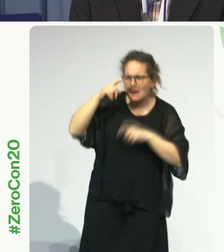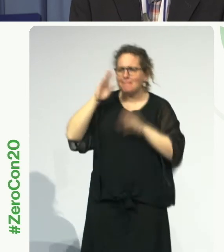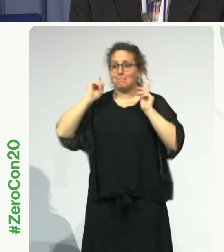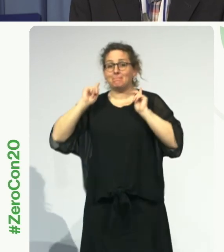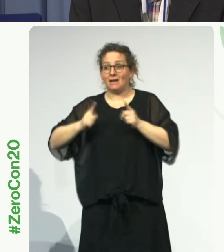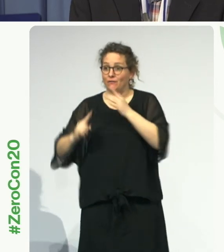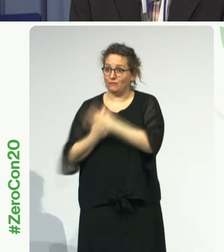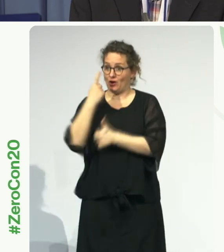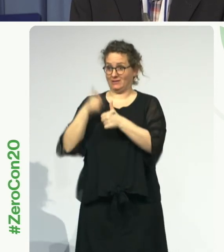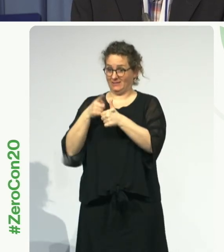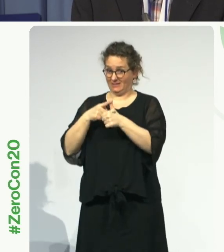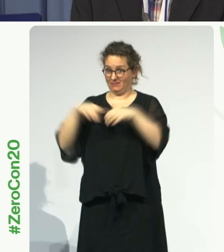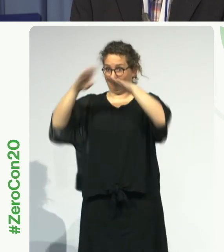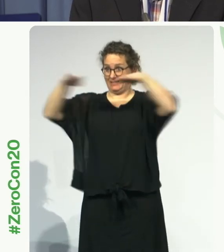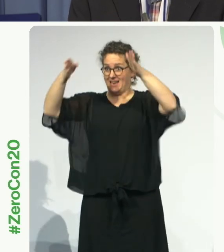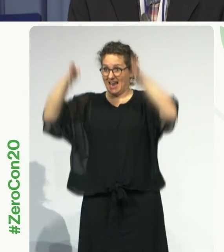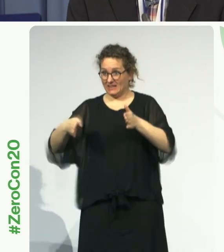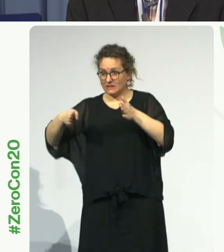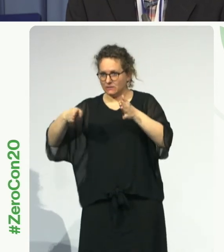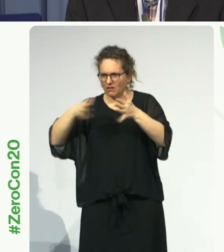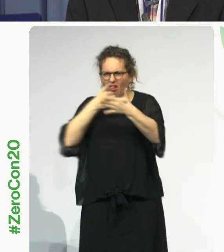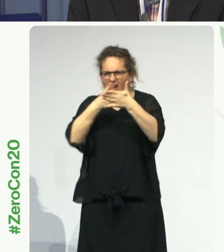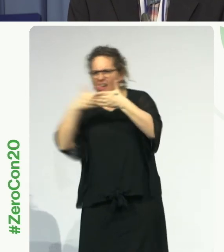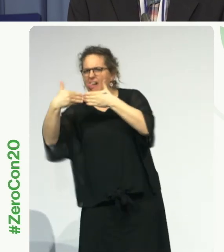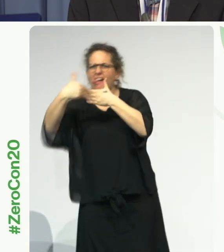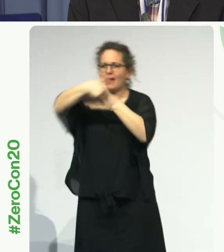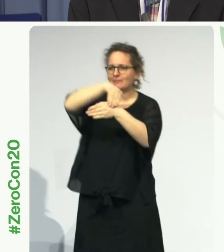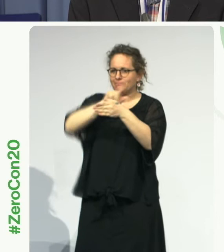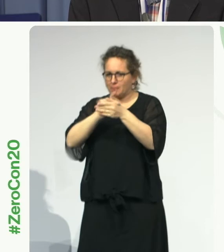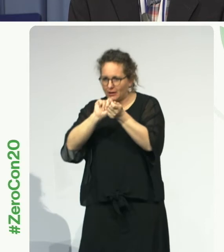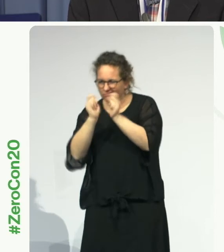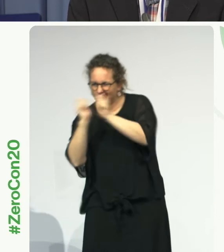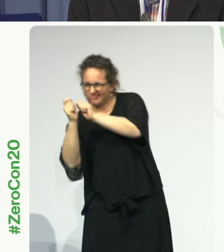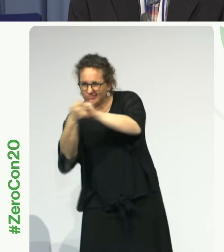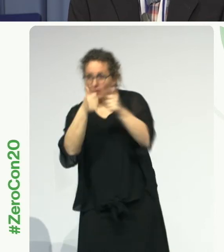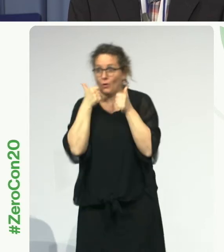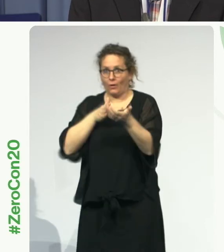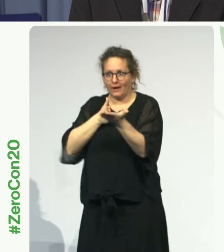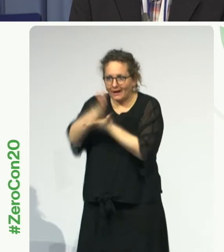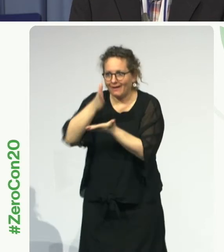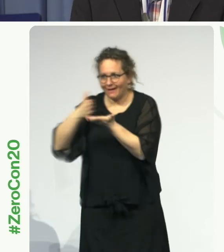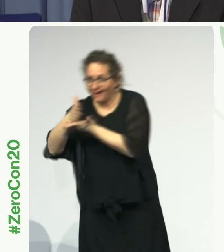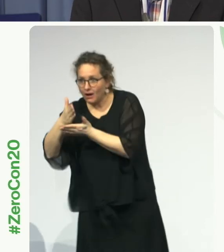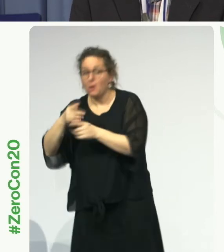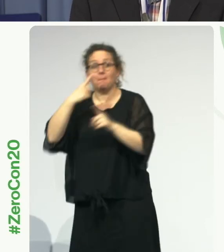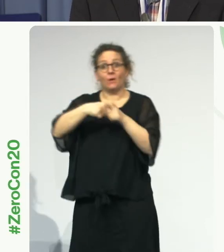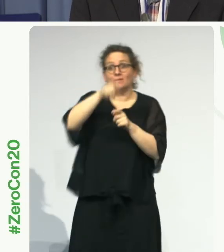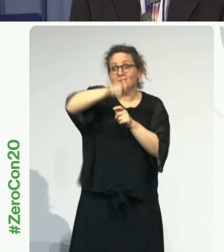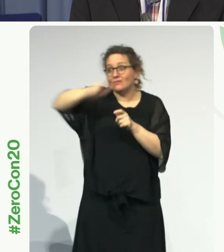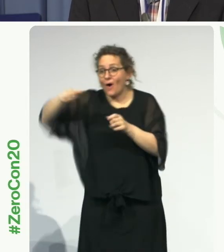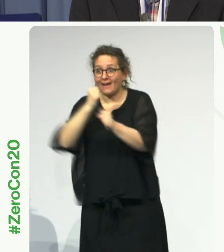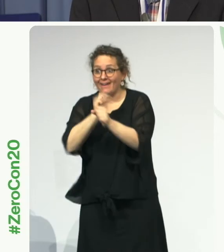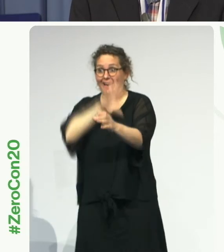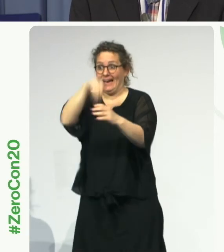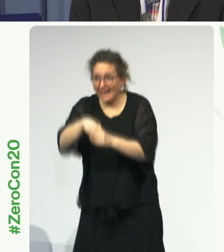employ assistive staff, but also create a lot of awareness in the school environment within the teachers, the